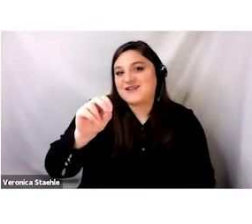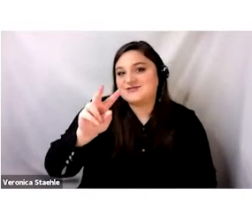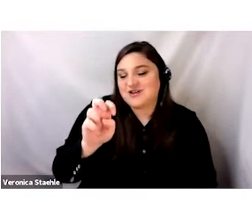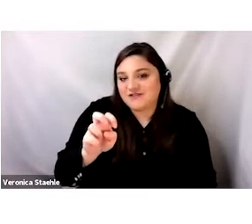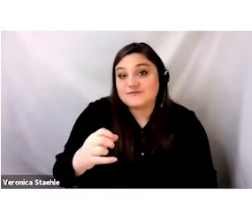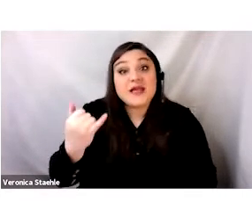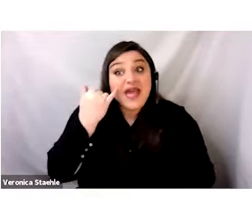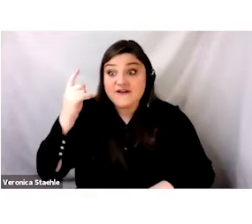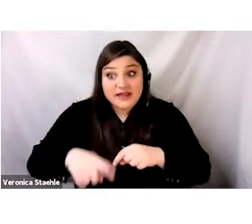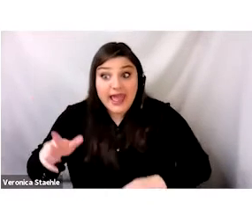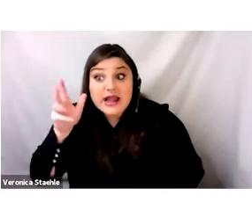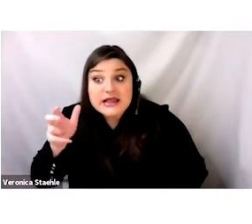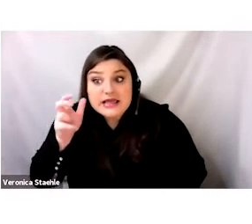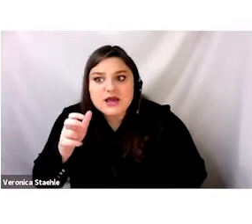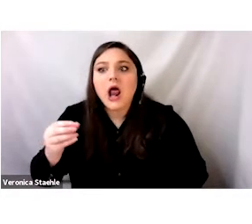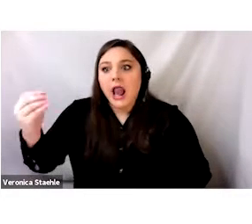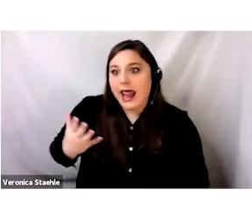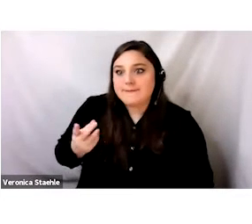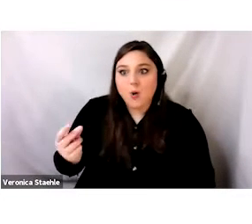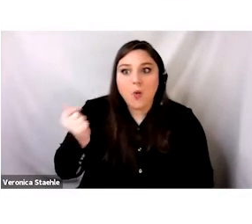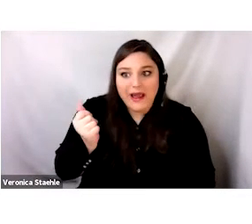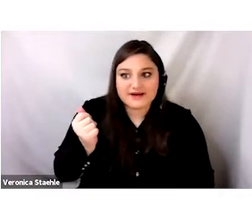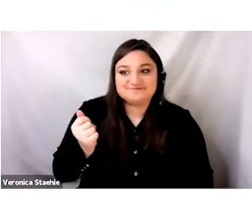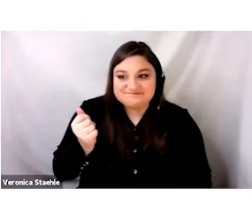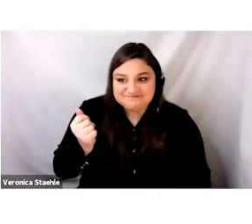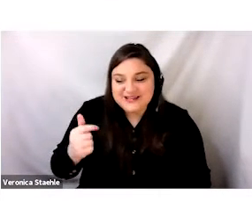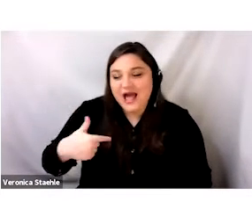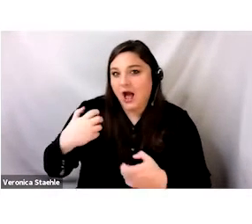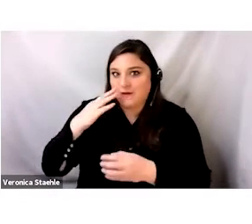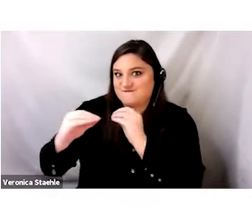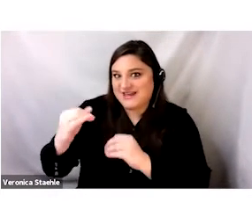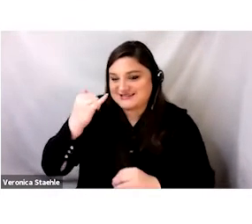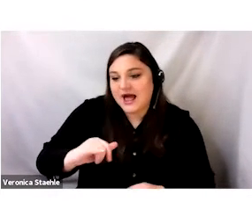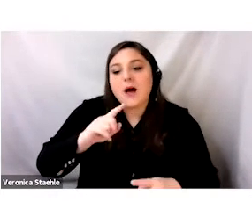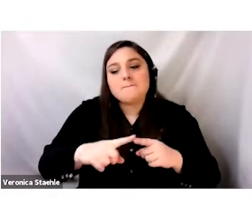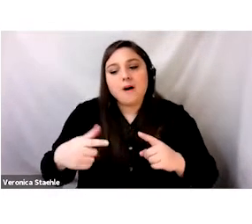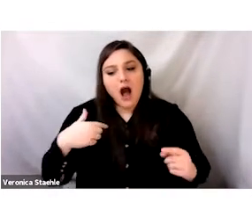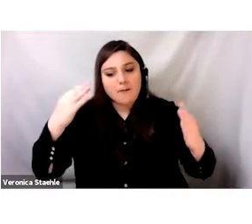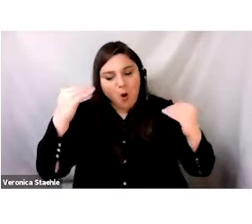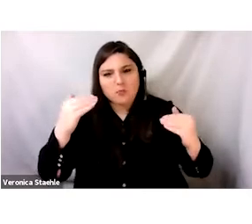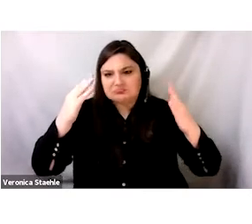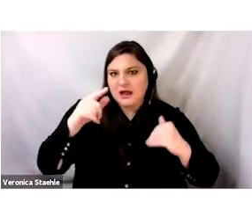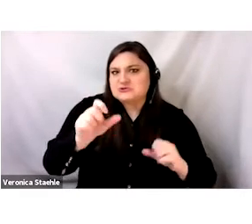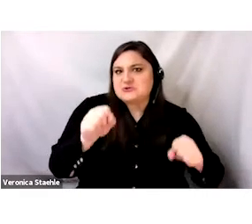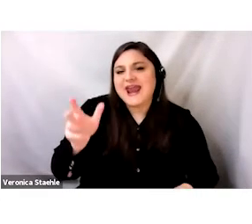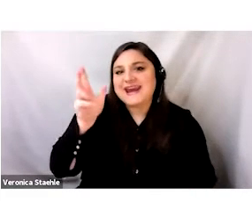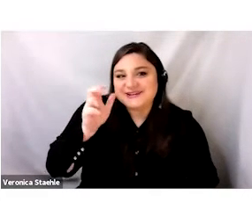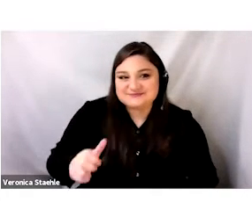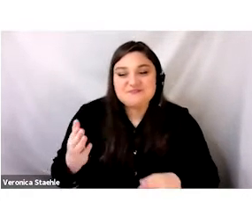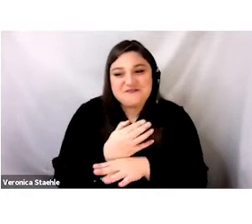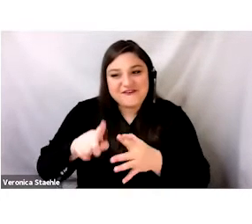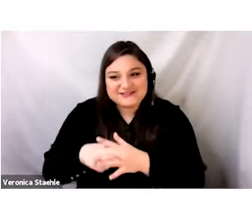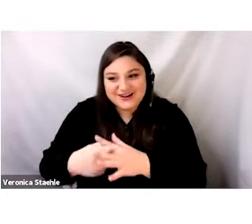the sound, please quickly put it in the chat so that I can quickly fix it. But I want to say I did click that you can hear the sound before we get started,